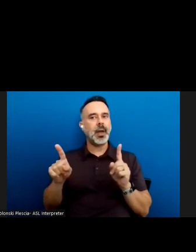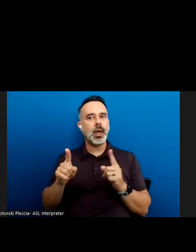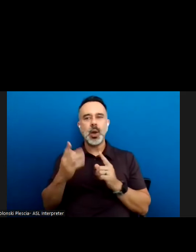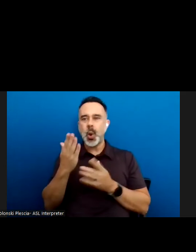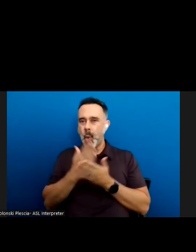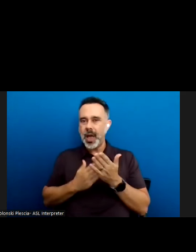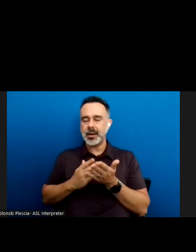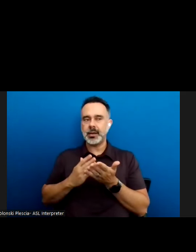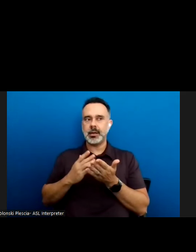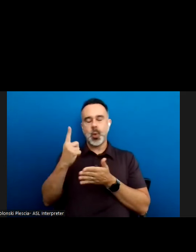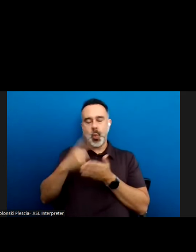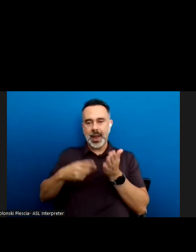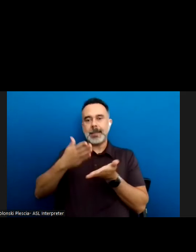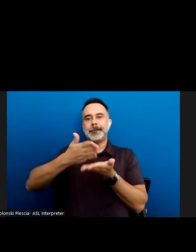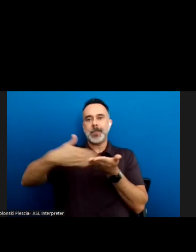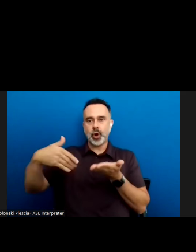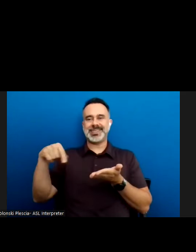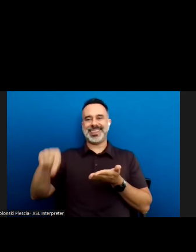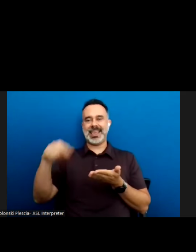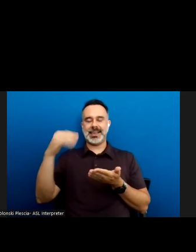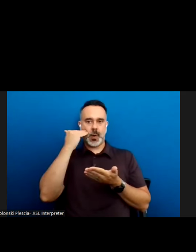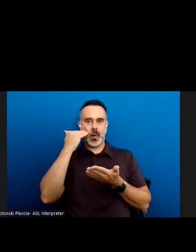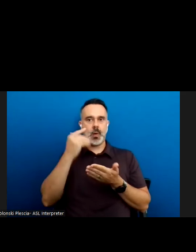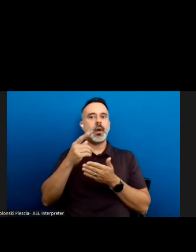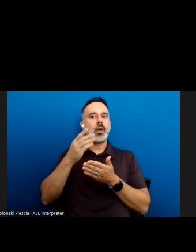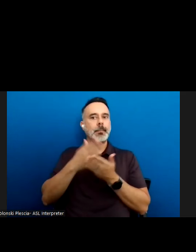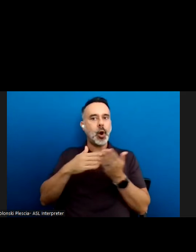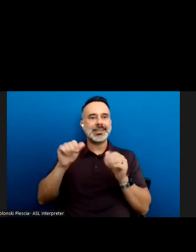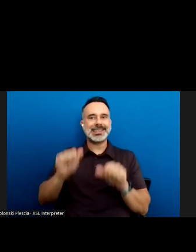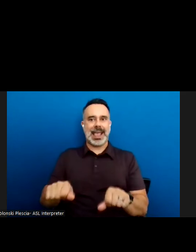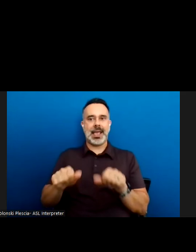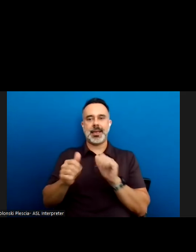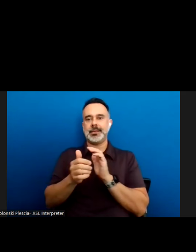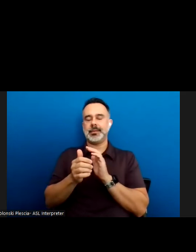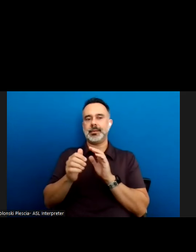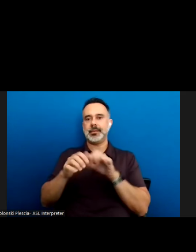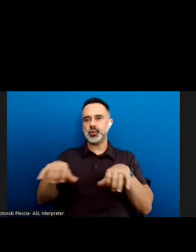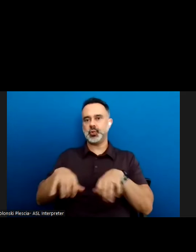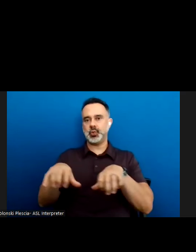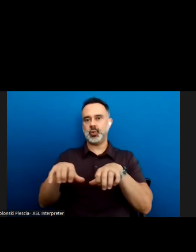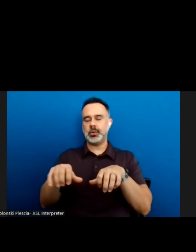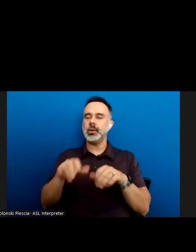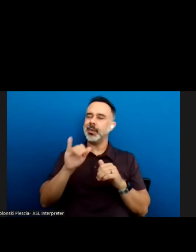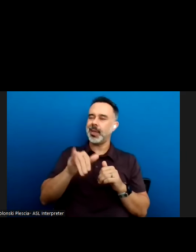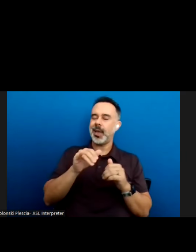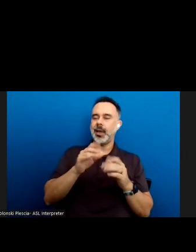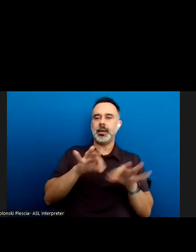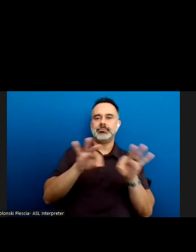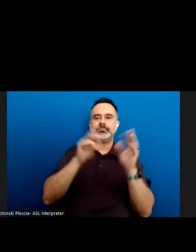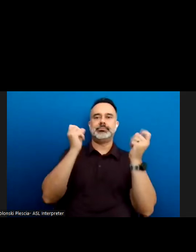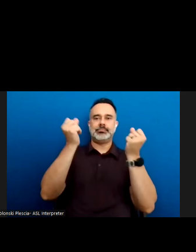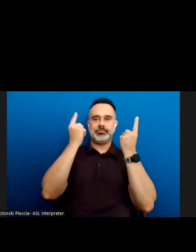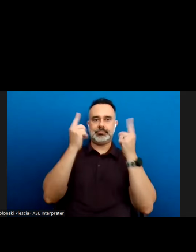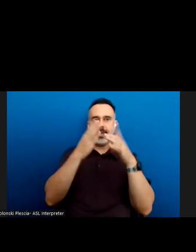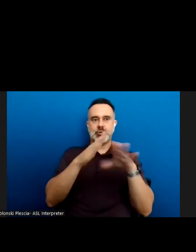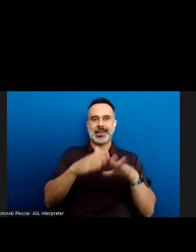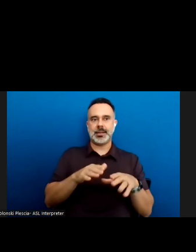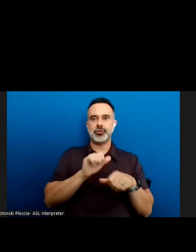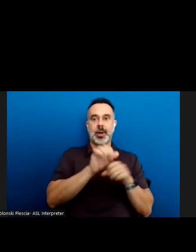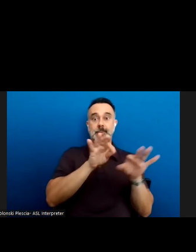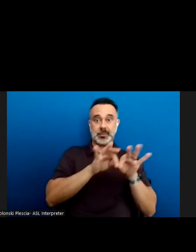they can do? So just the understanding of breaking down job descriptions and